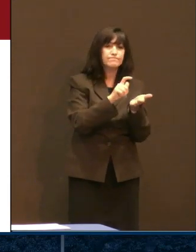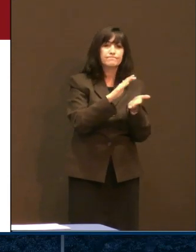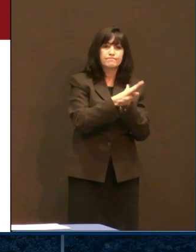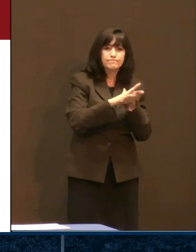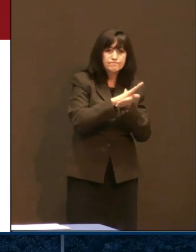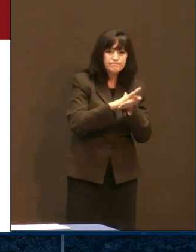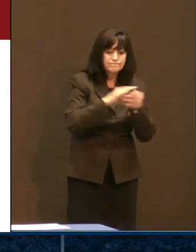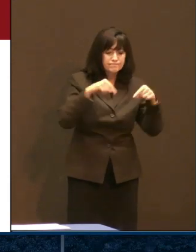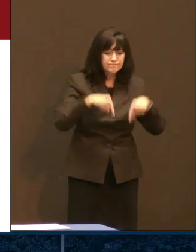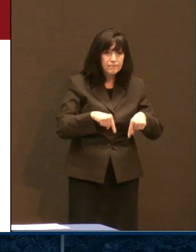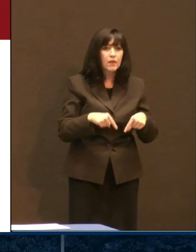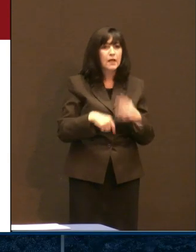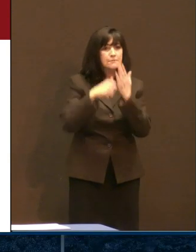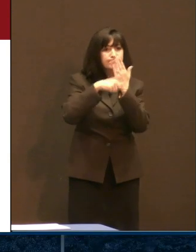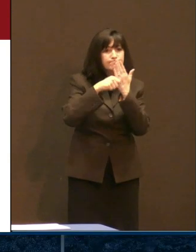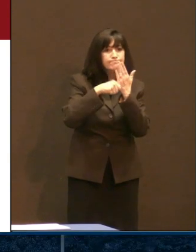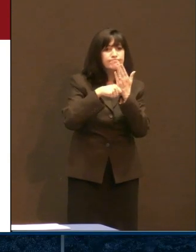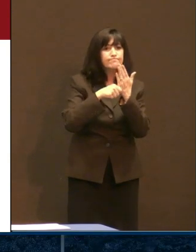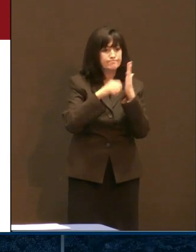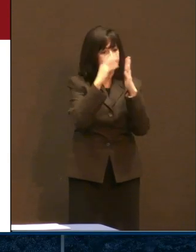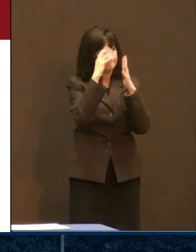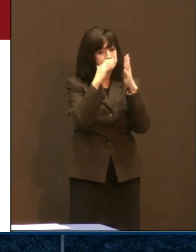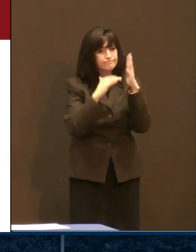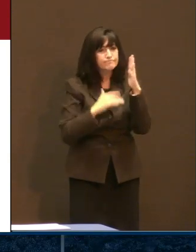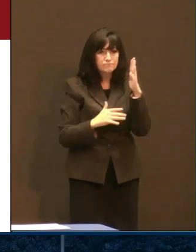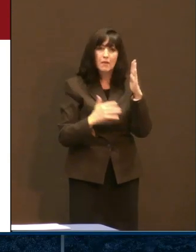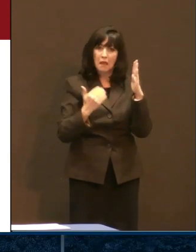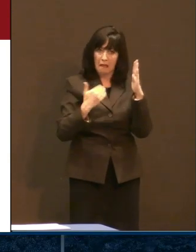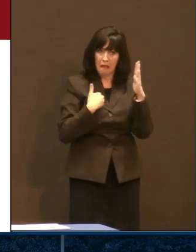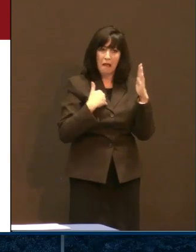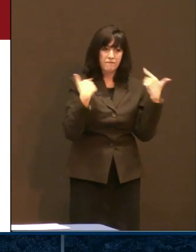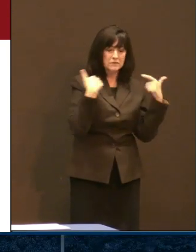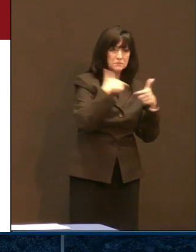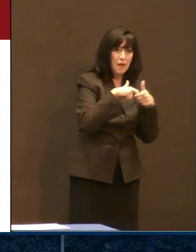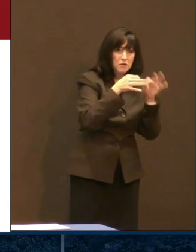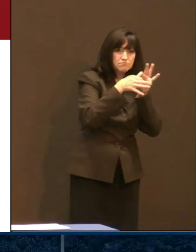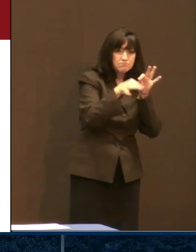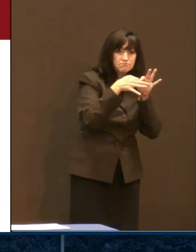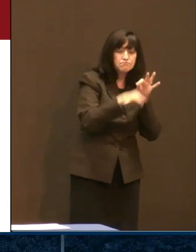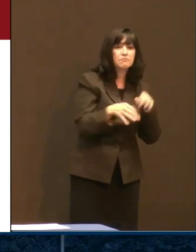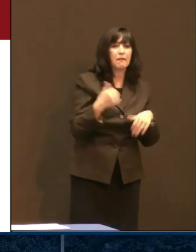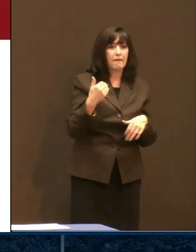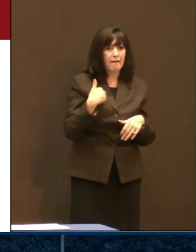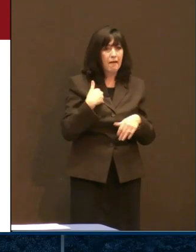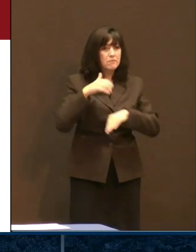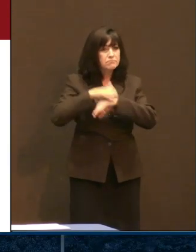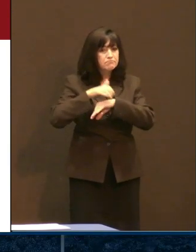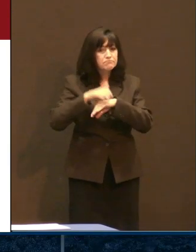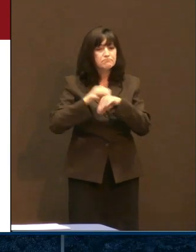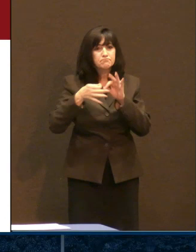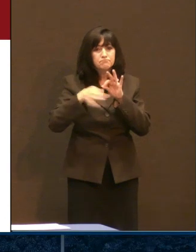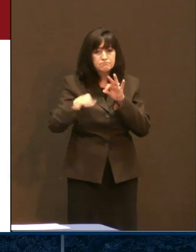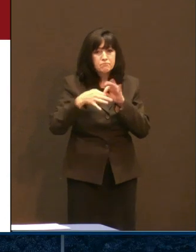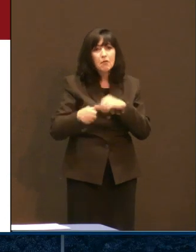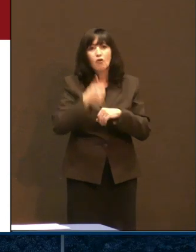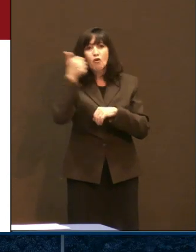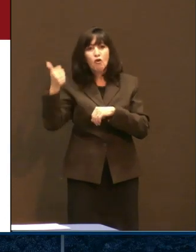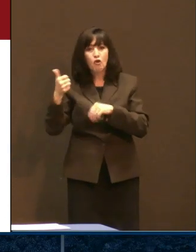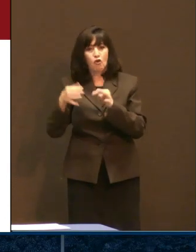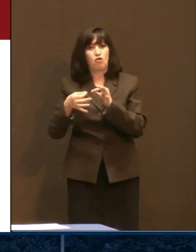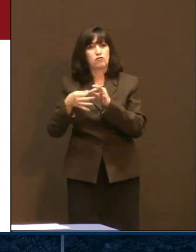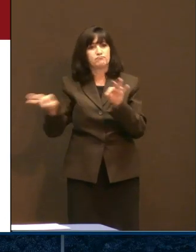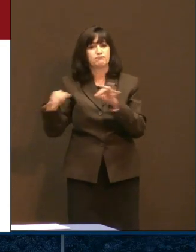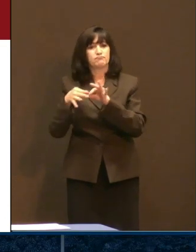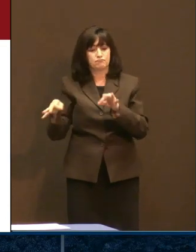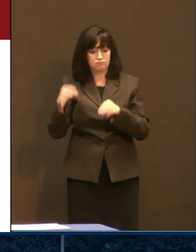multiple languages, and they are putting about 1,000 plus of those together a day as we get the supplies in to make sure we could get those to those communities